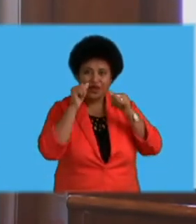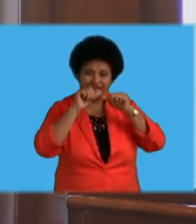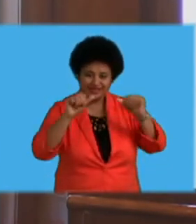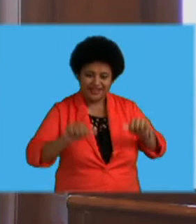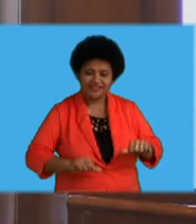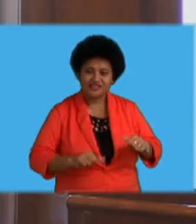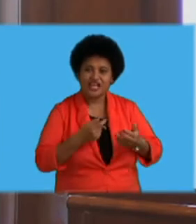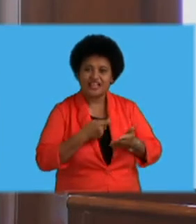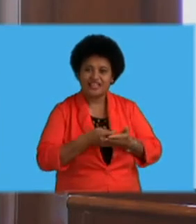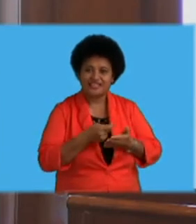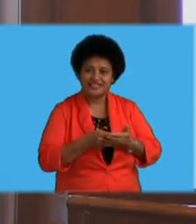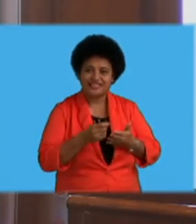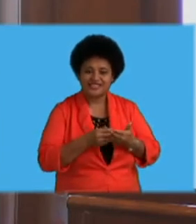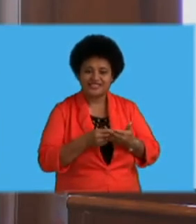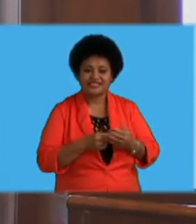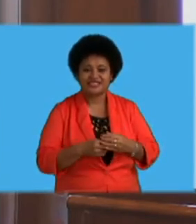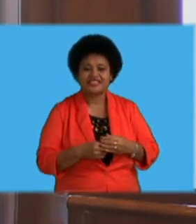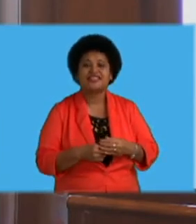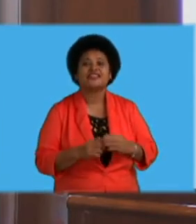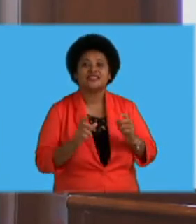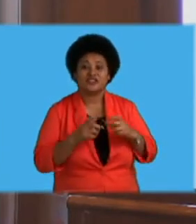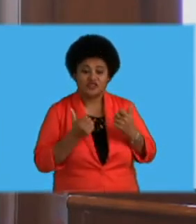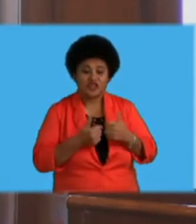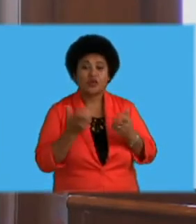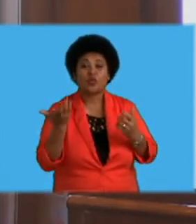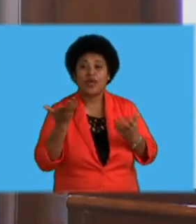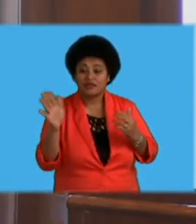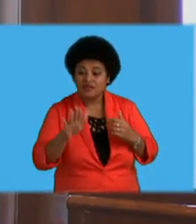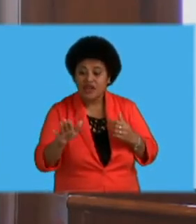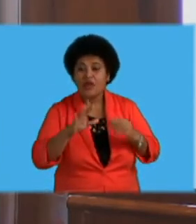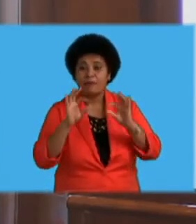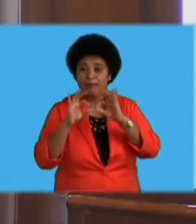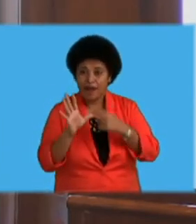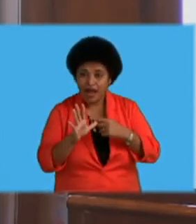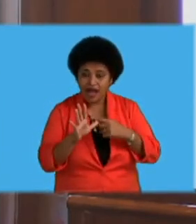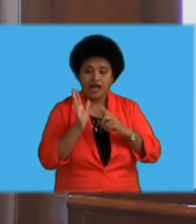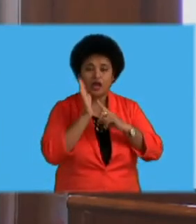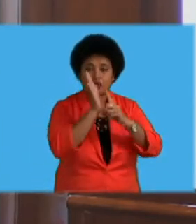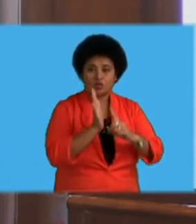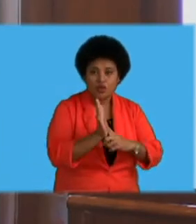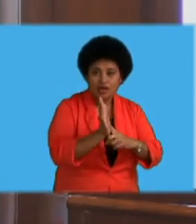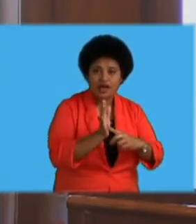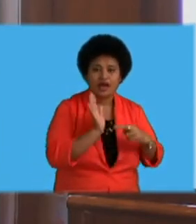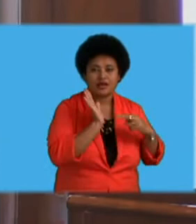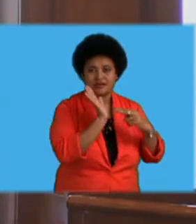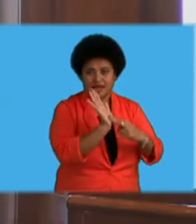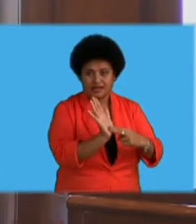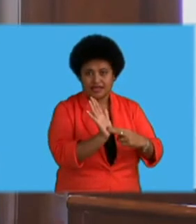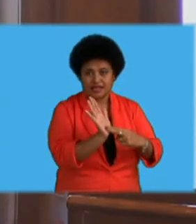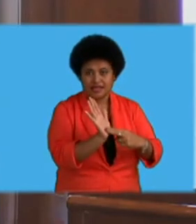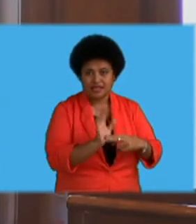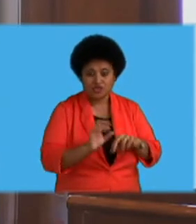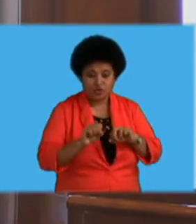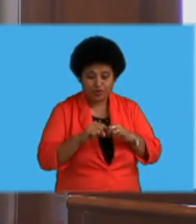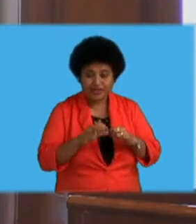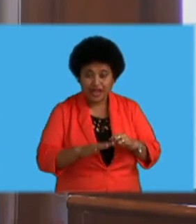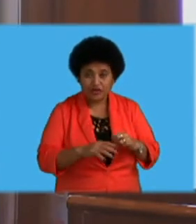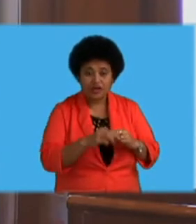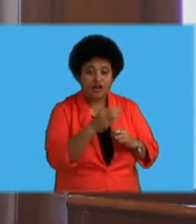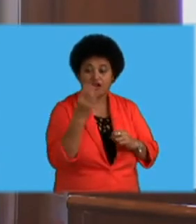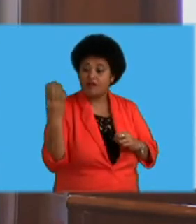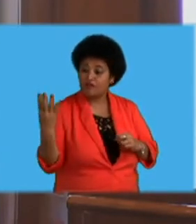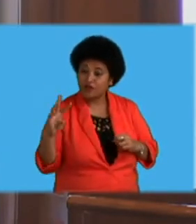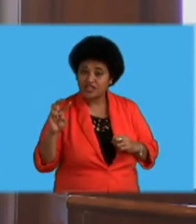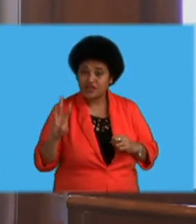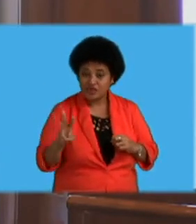leases in the Western Division in the areas of Ba, Latoka and Nandi, with a breakdown of 43, 22 and